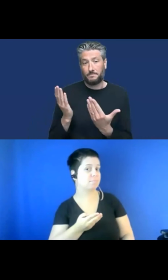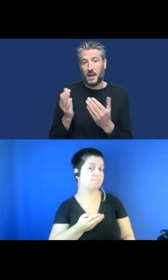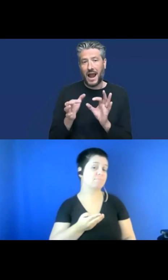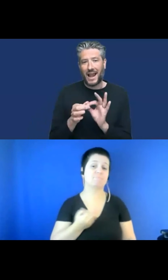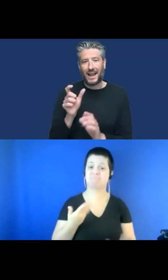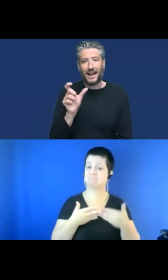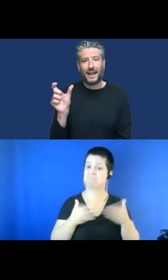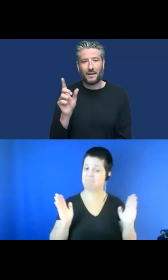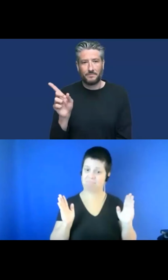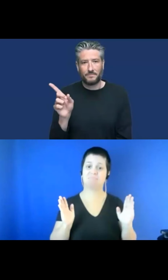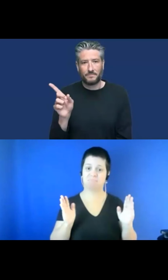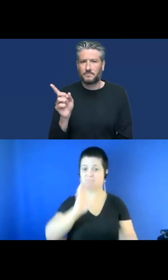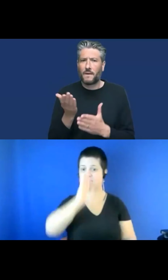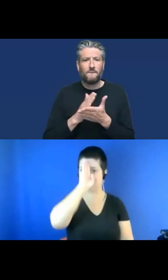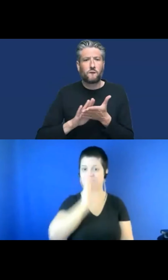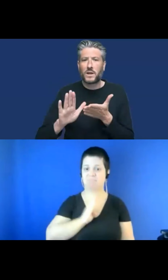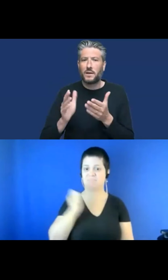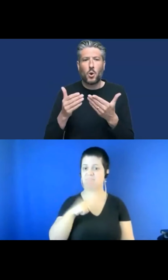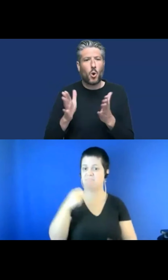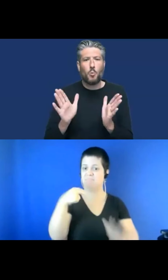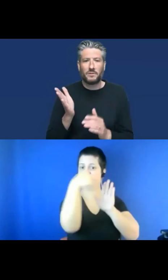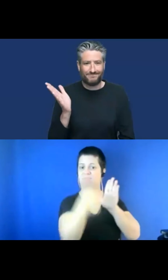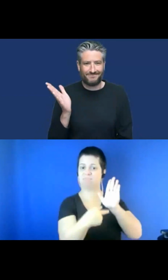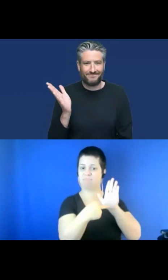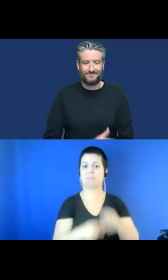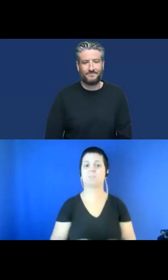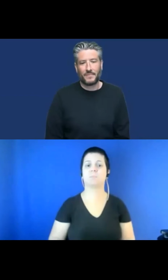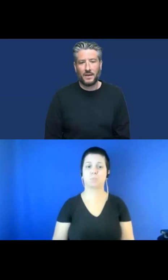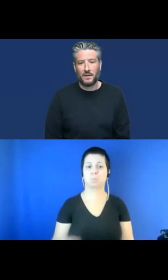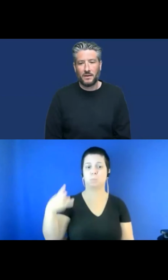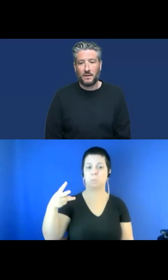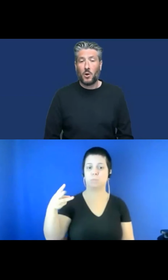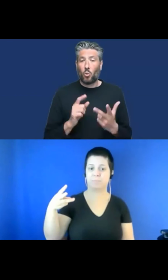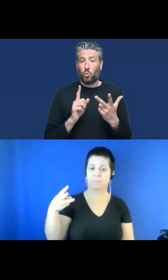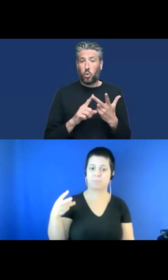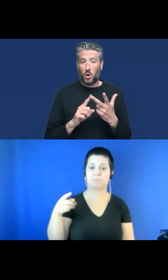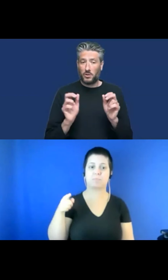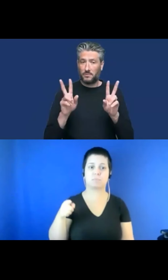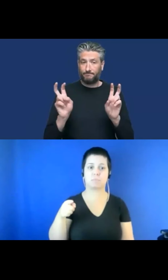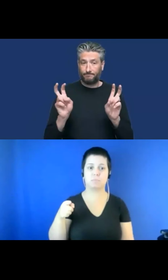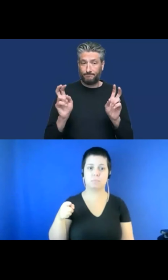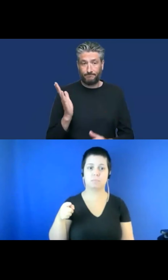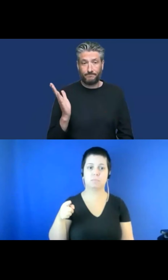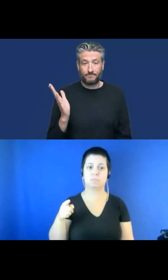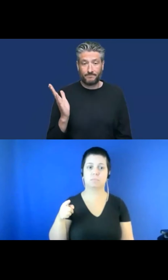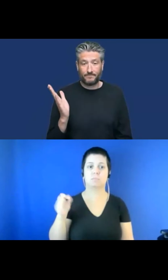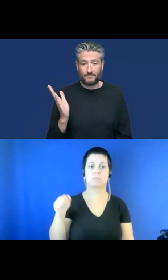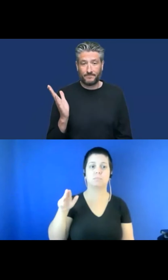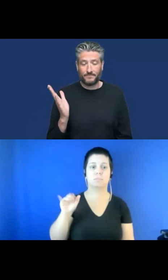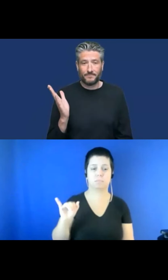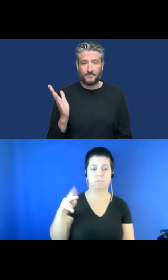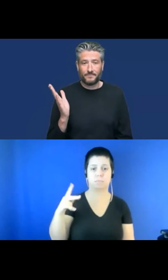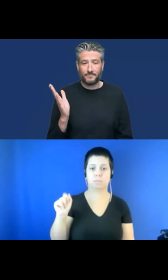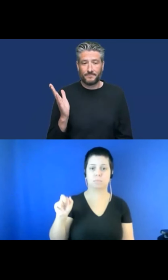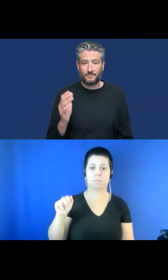article. The third study I want to mention is led by Amy Parker, entitled The Use of Wayfinding Apps by